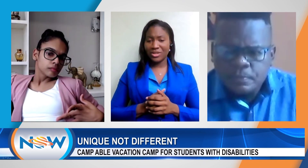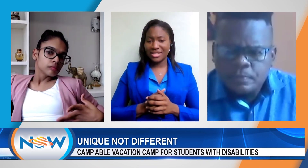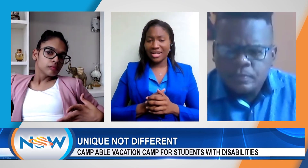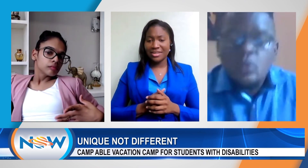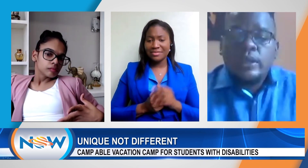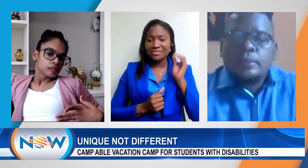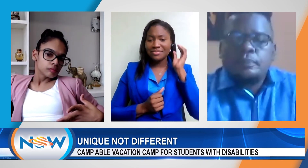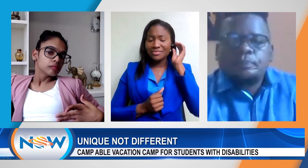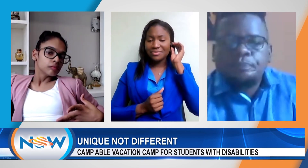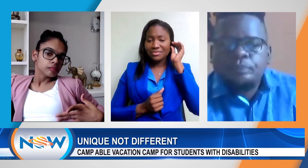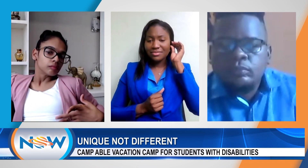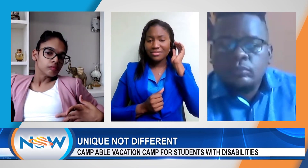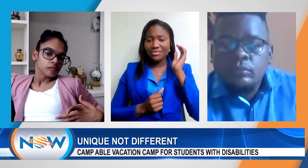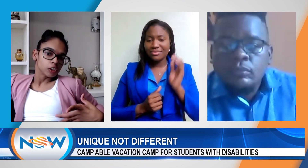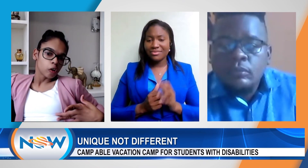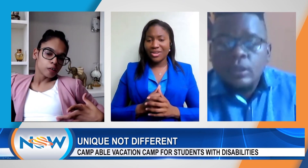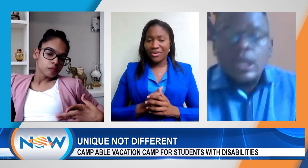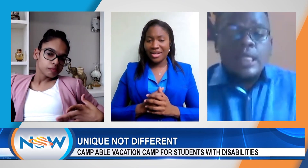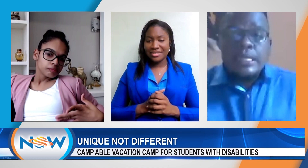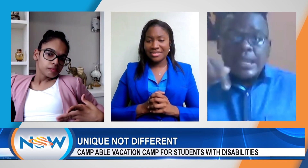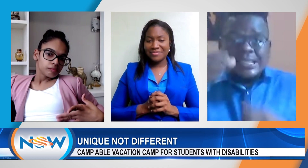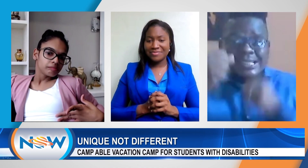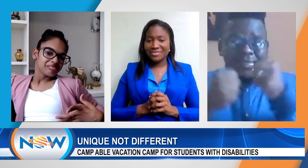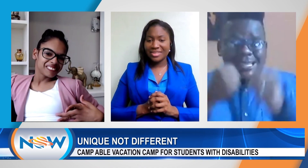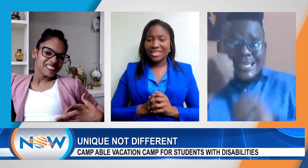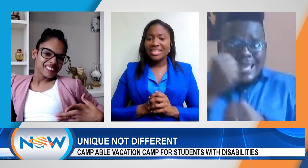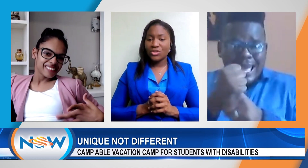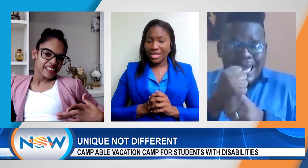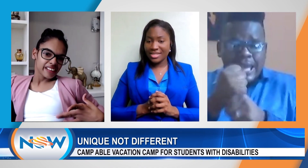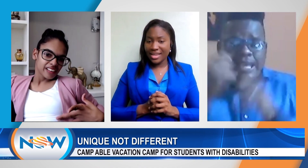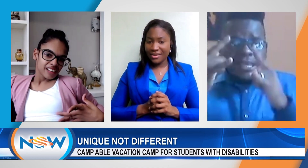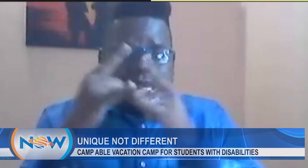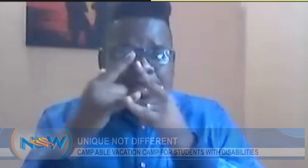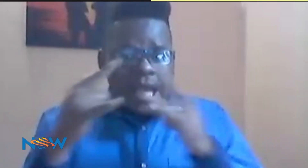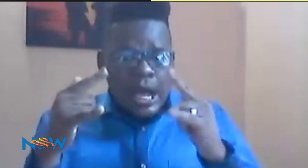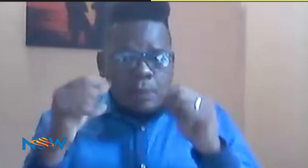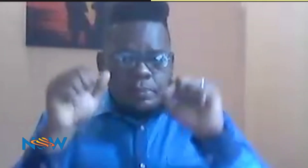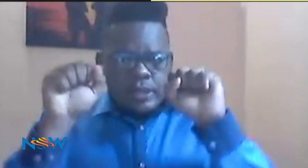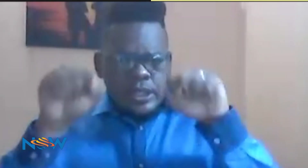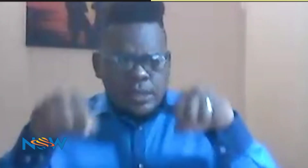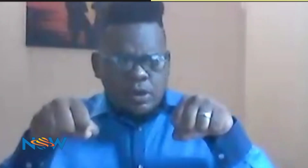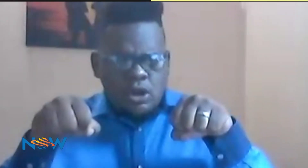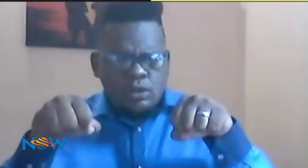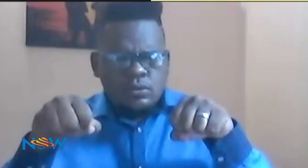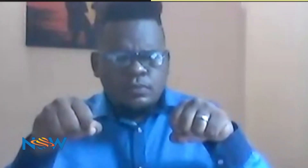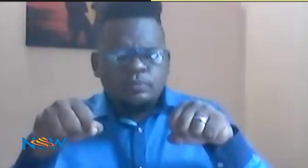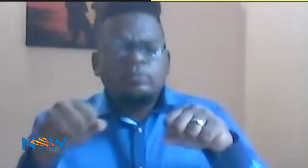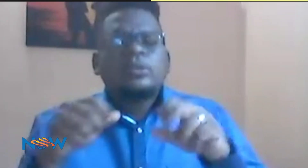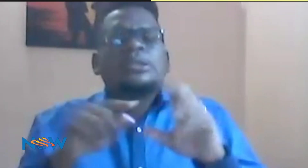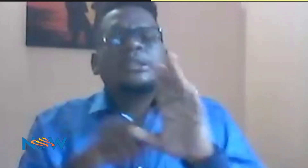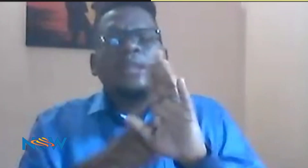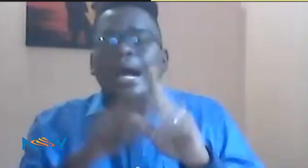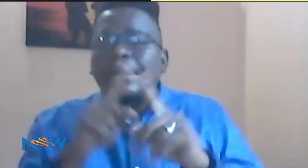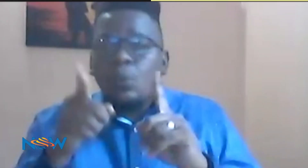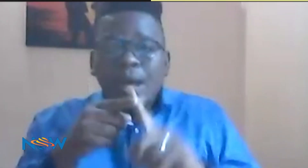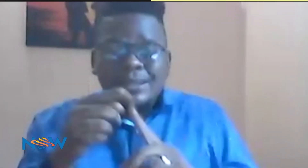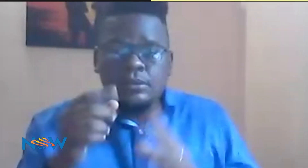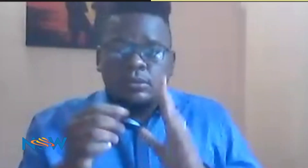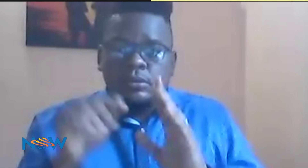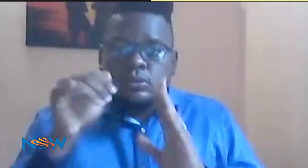Okay, one second. All right. So this year, Camp Able